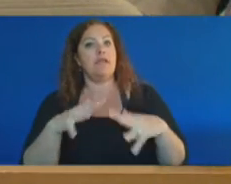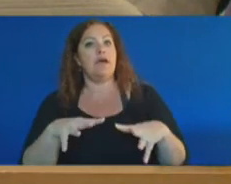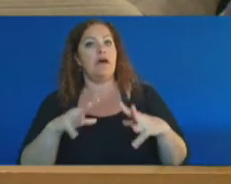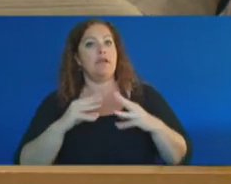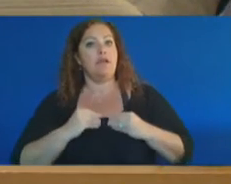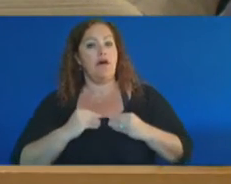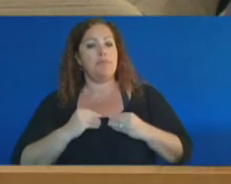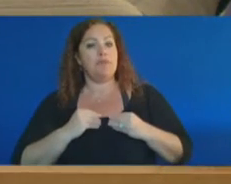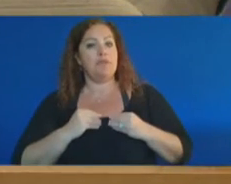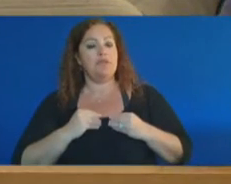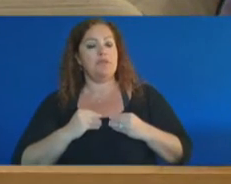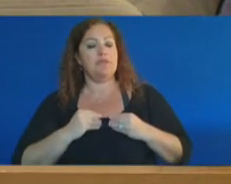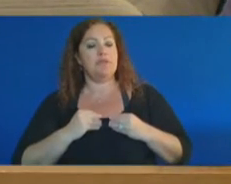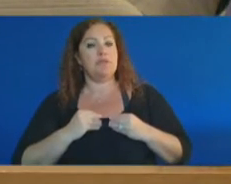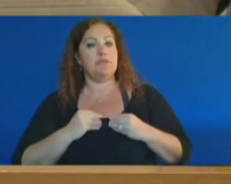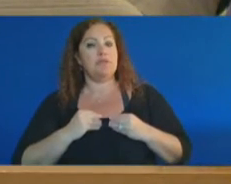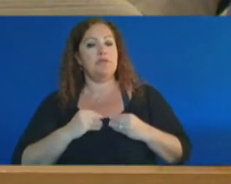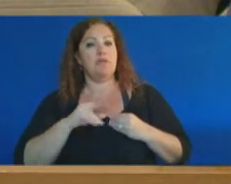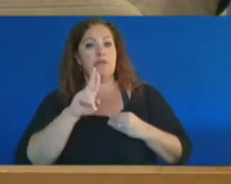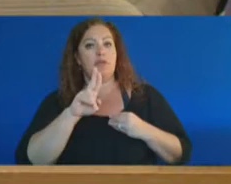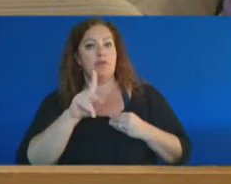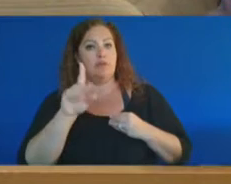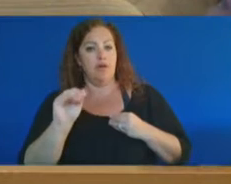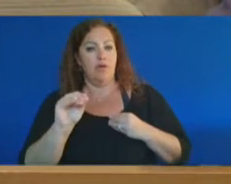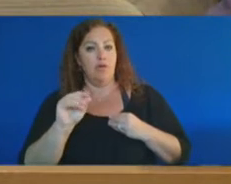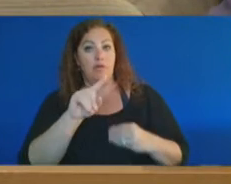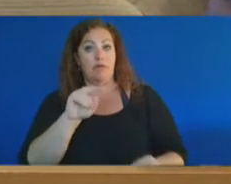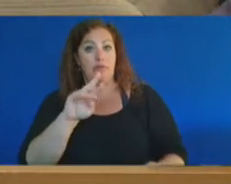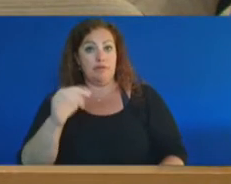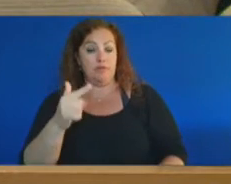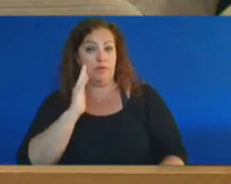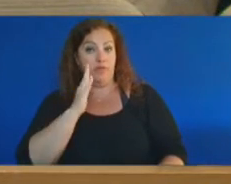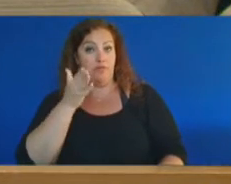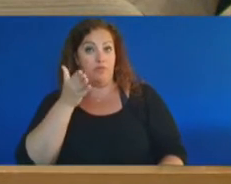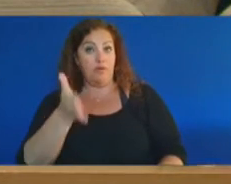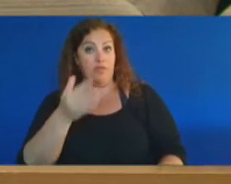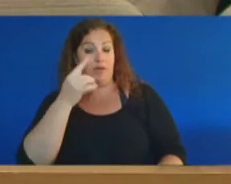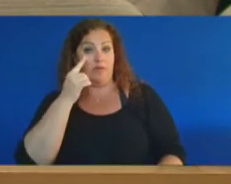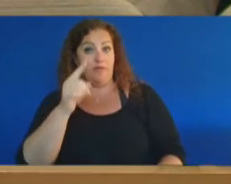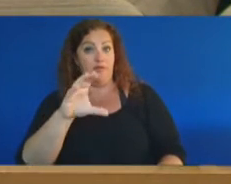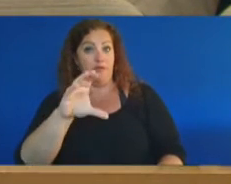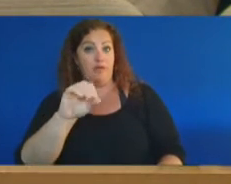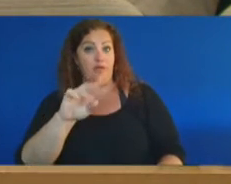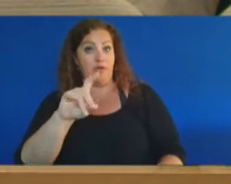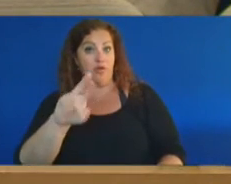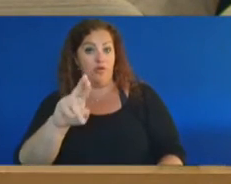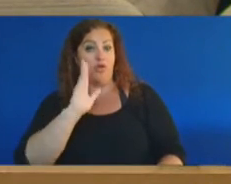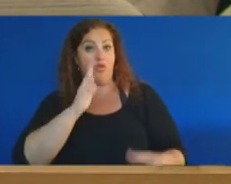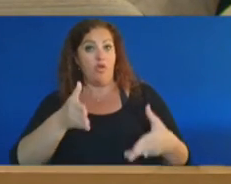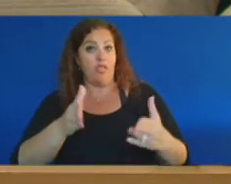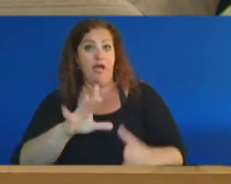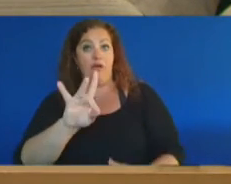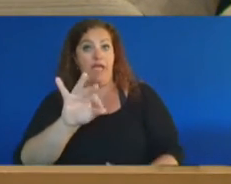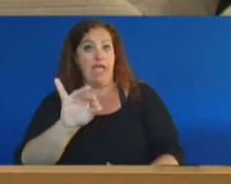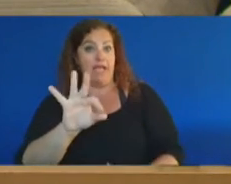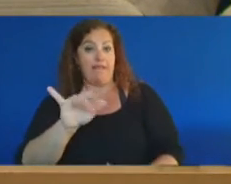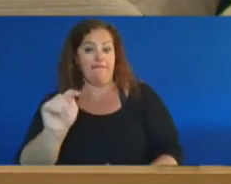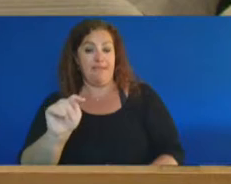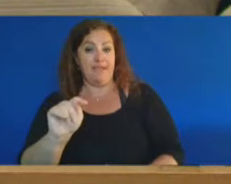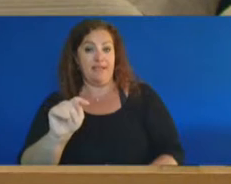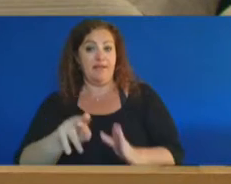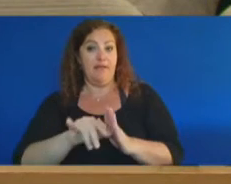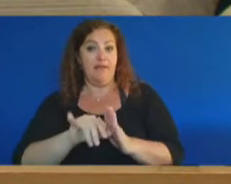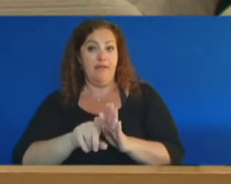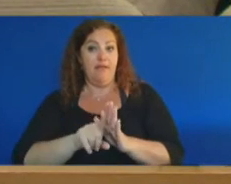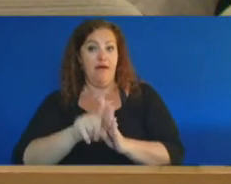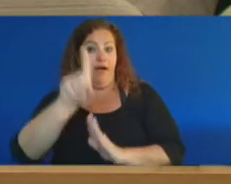um the Udo the zoning that will go in place for the corridor will allow that 80 ft of height sunap um